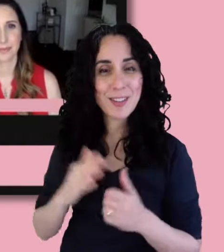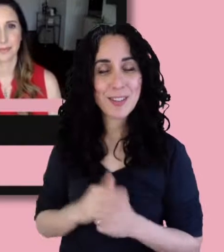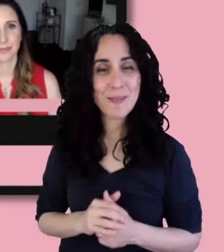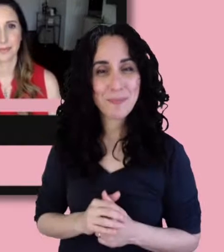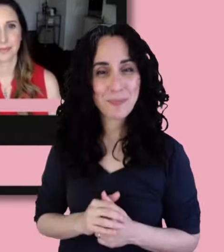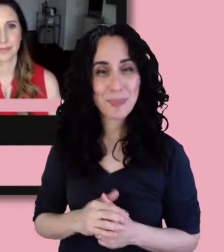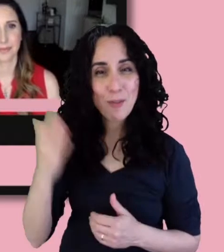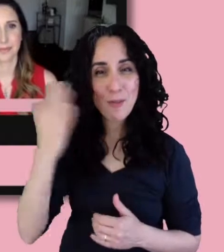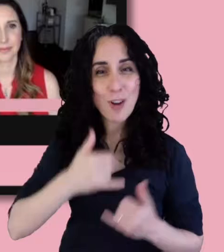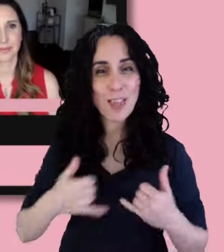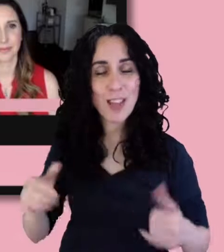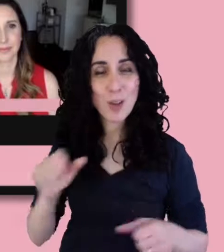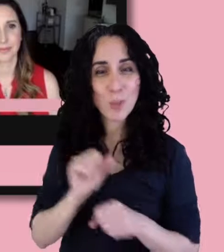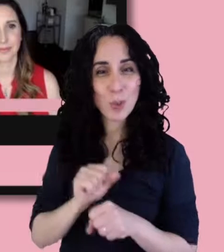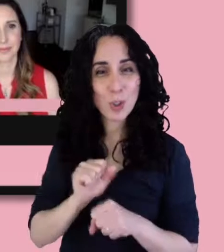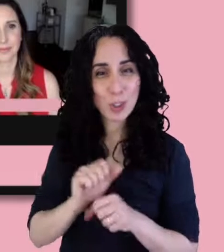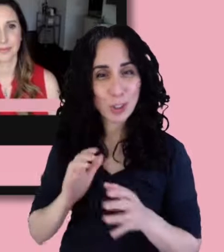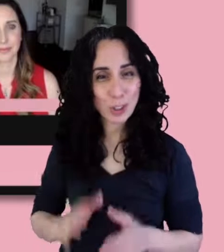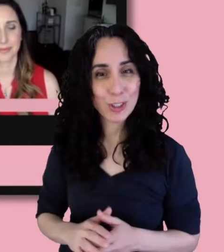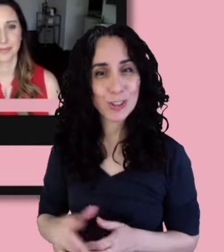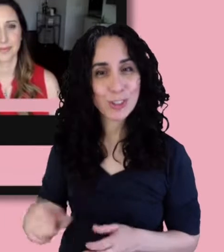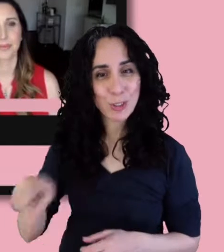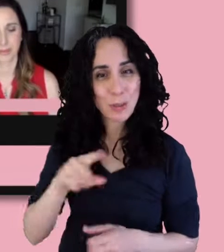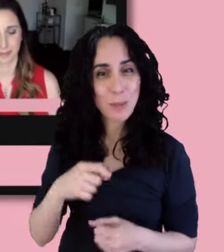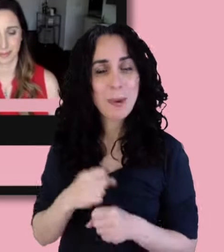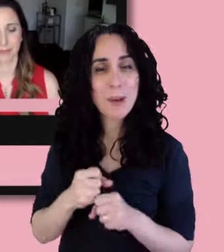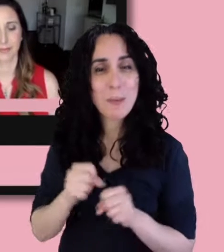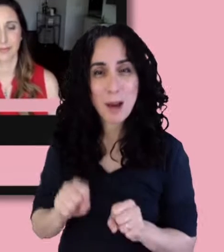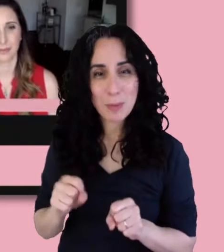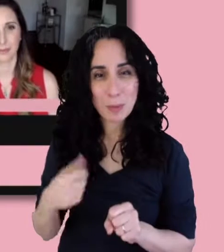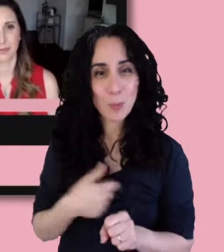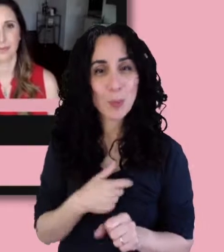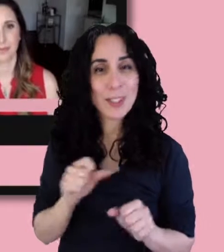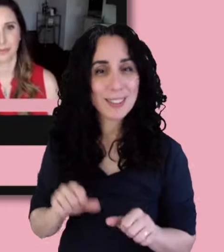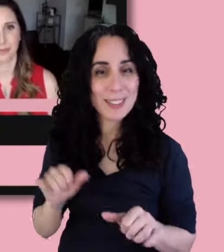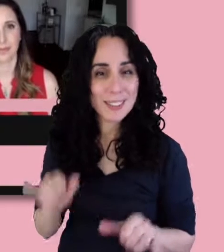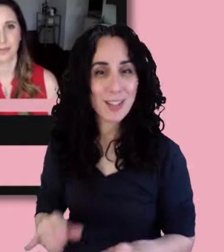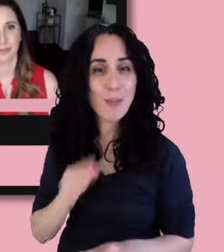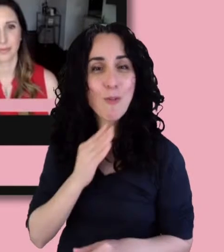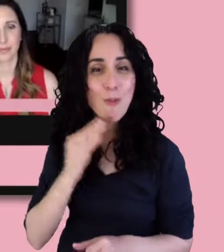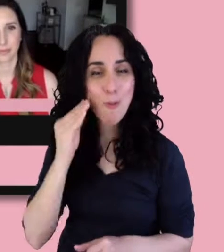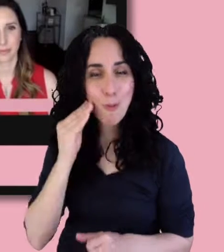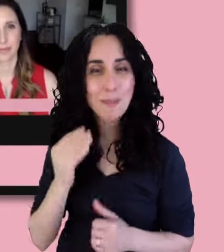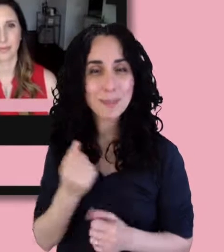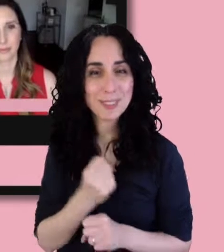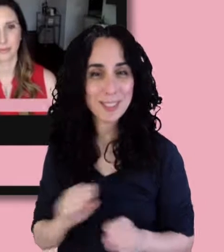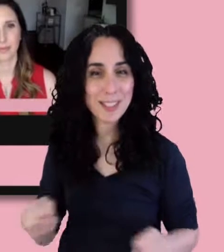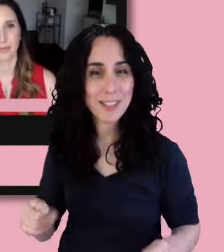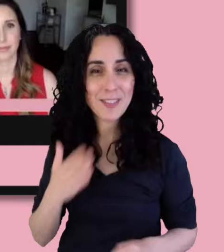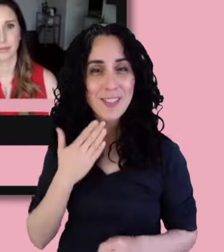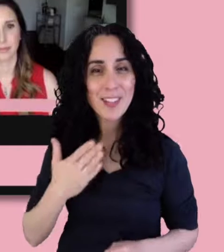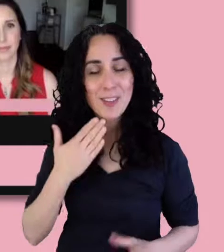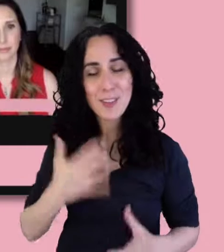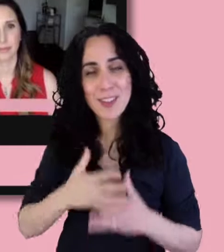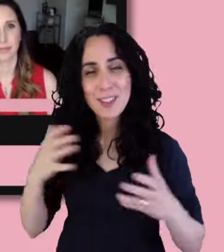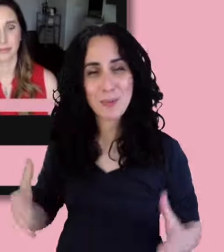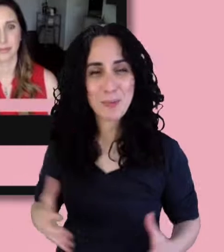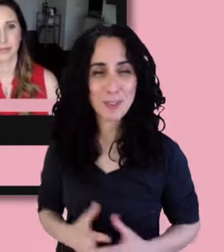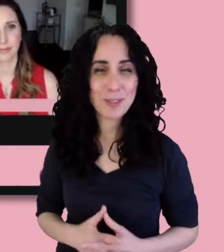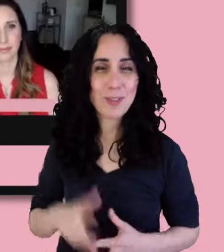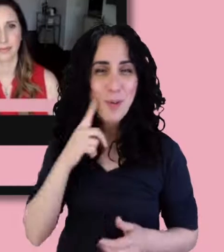thank frontline workers, of course, who make it possible for us to be home and safe right now. So thank